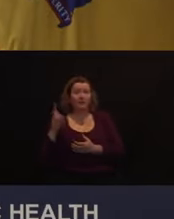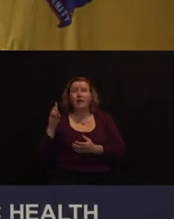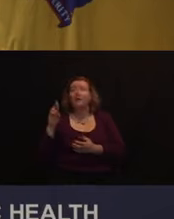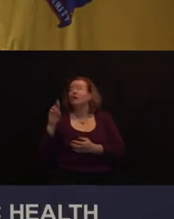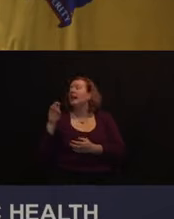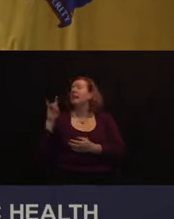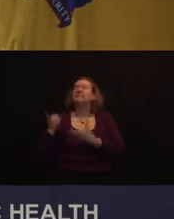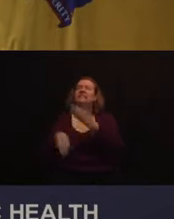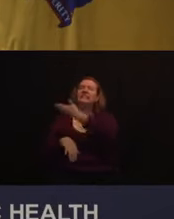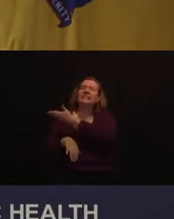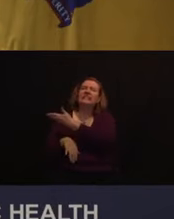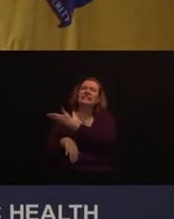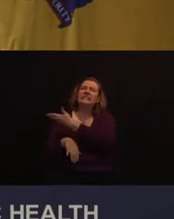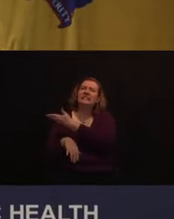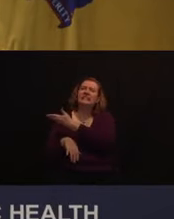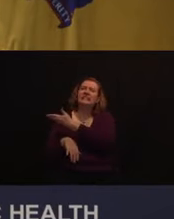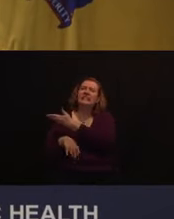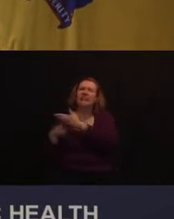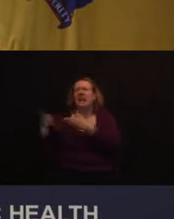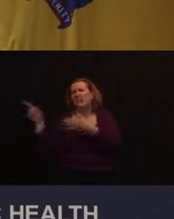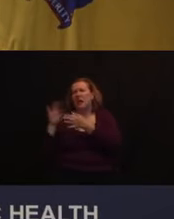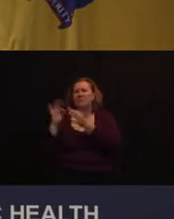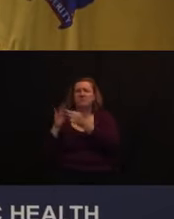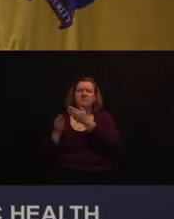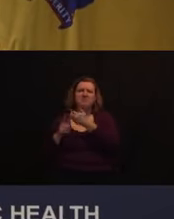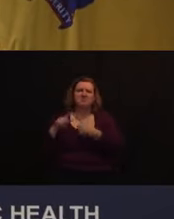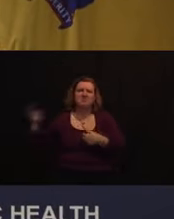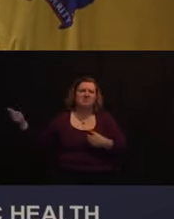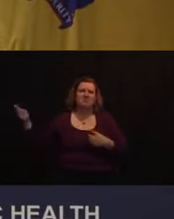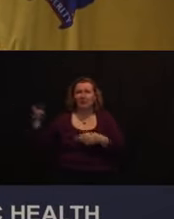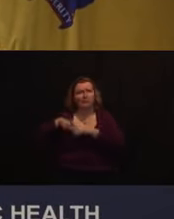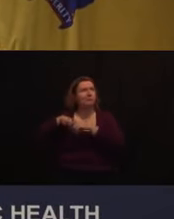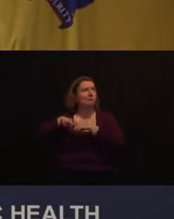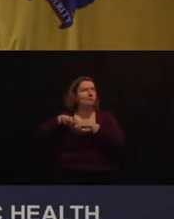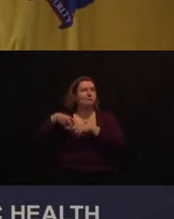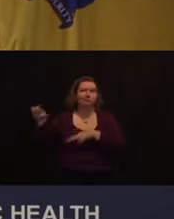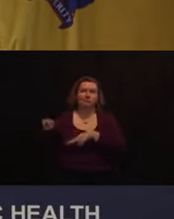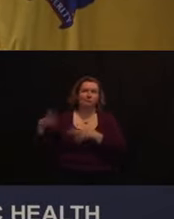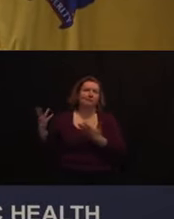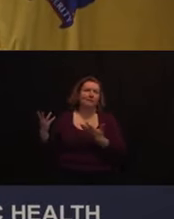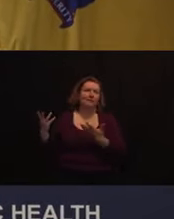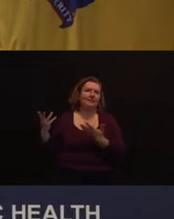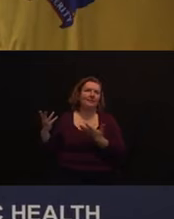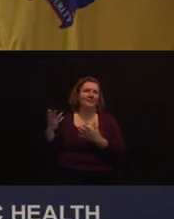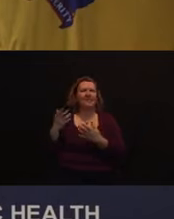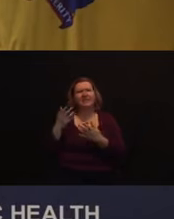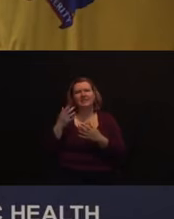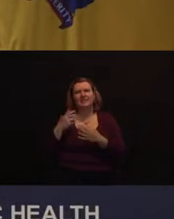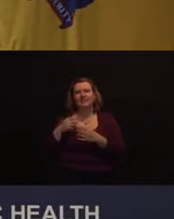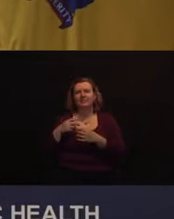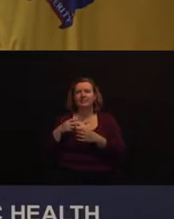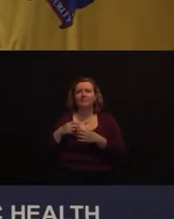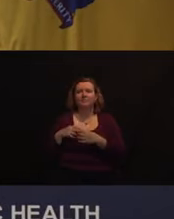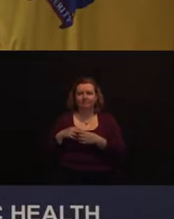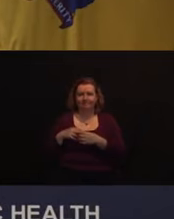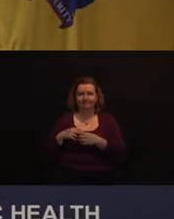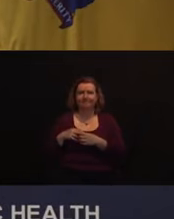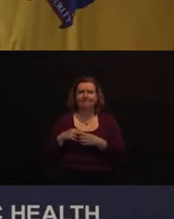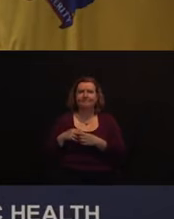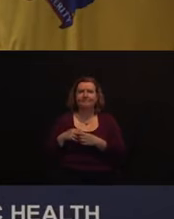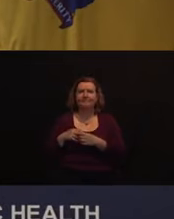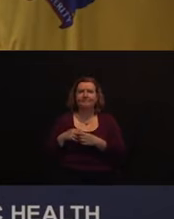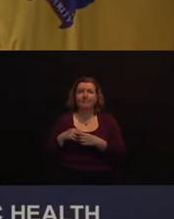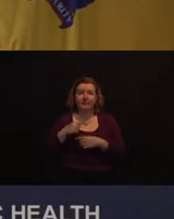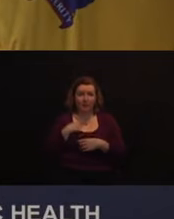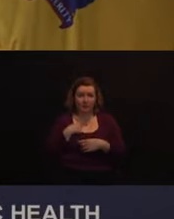in a second on the question as to why younger people are getting it. Are we concerned that people are fed